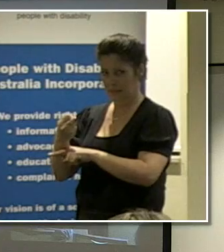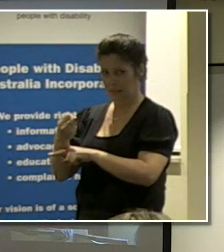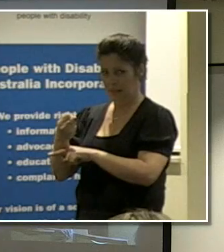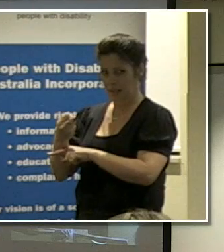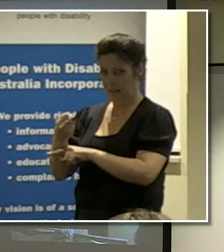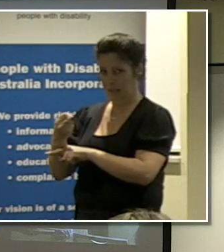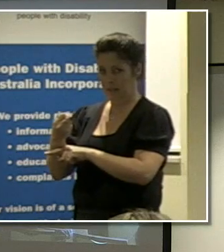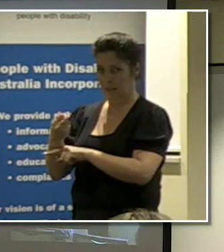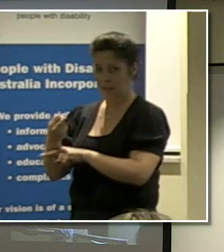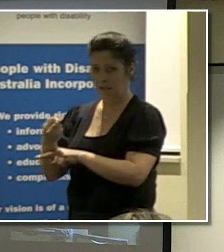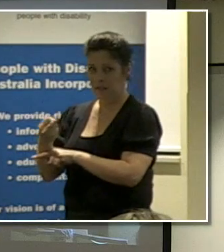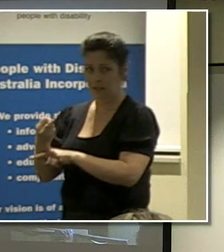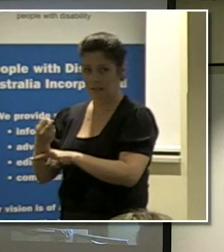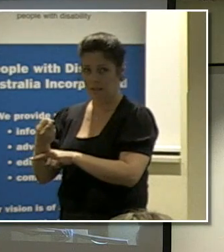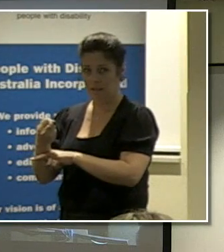an